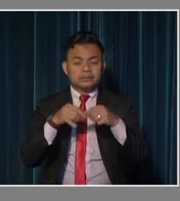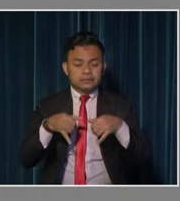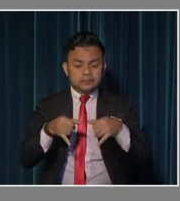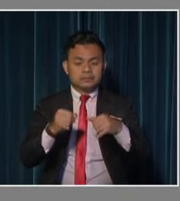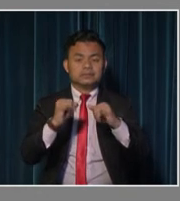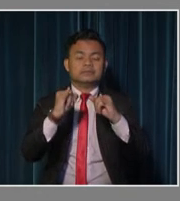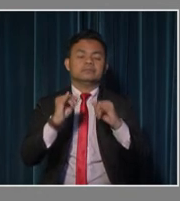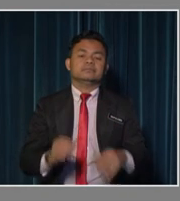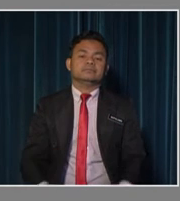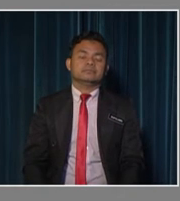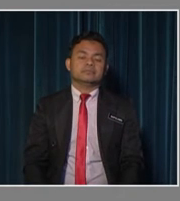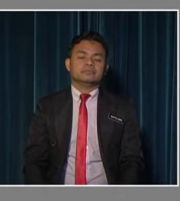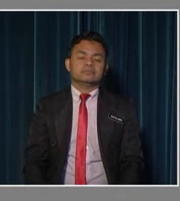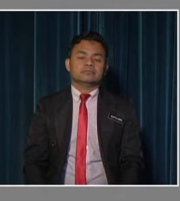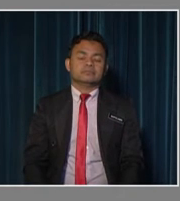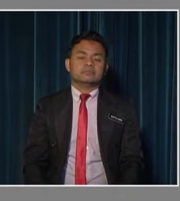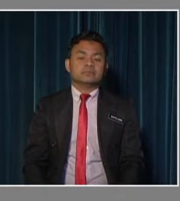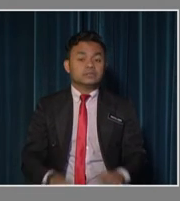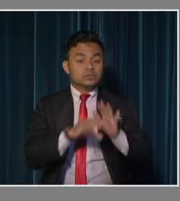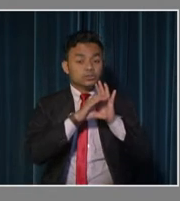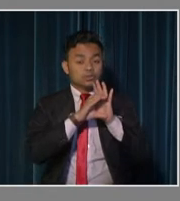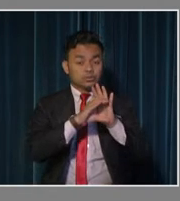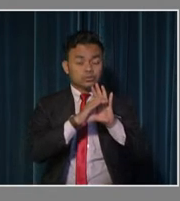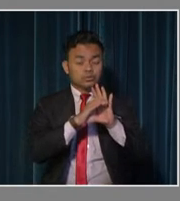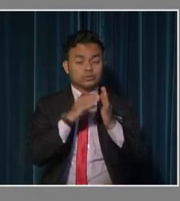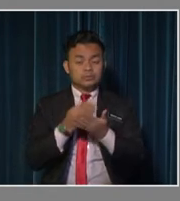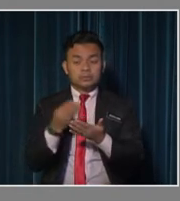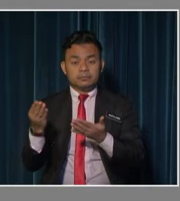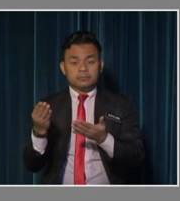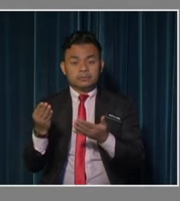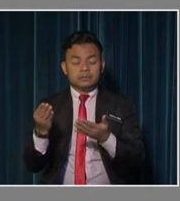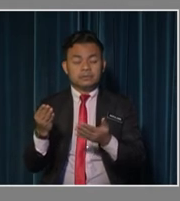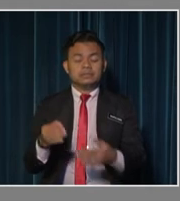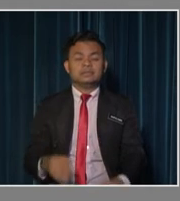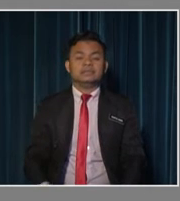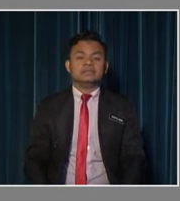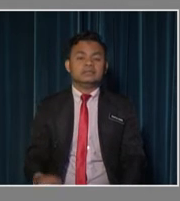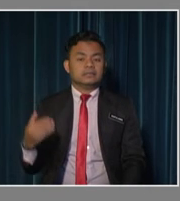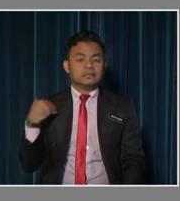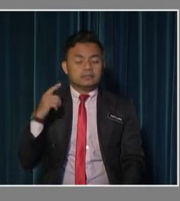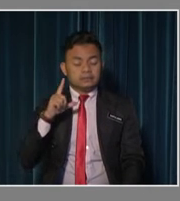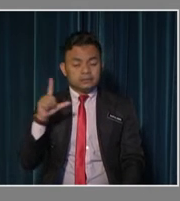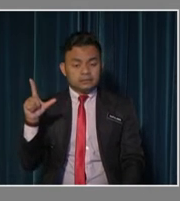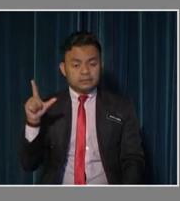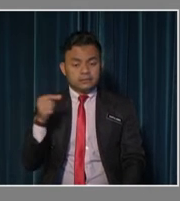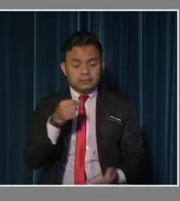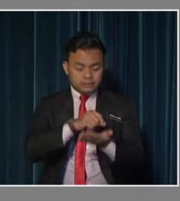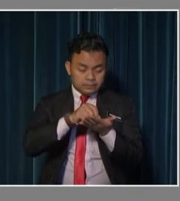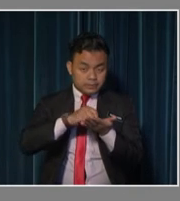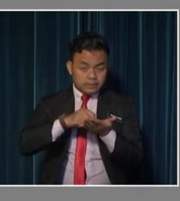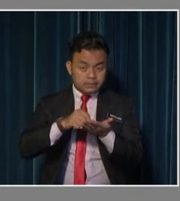it. Examples of insulators are eraser,